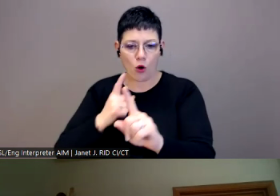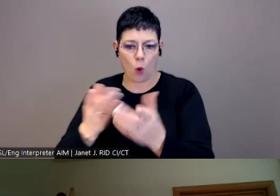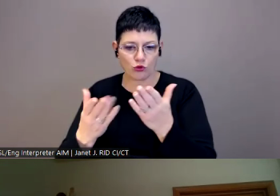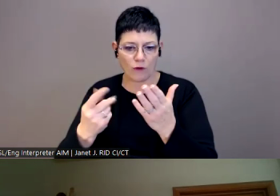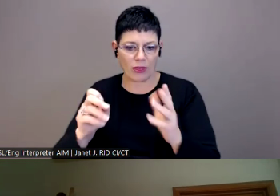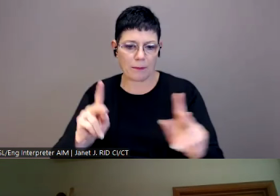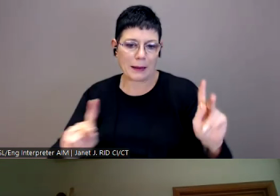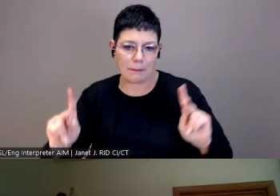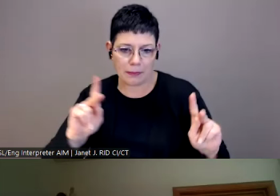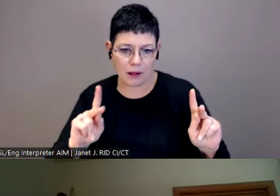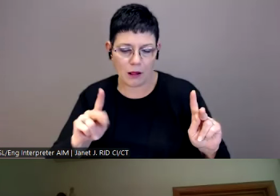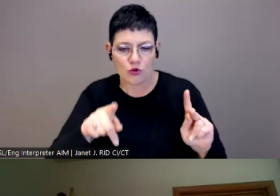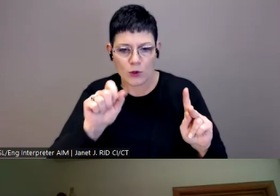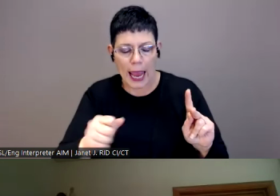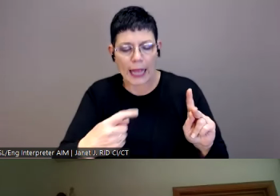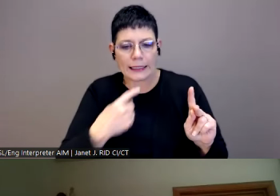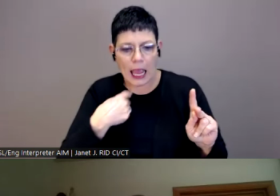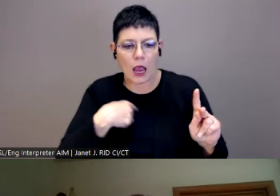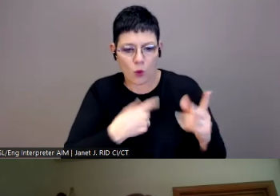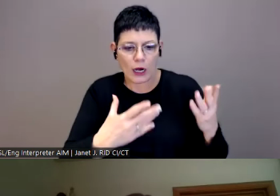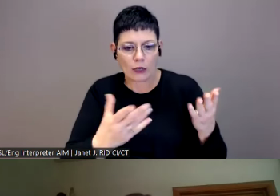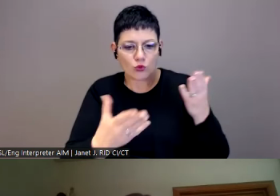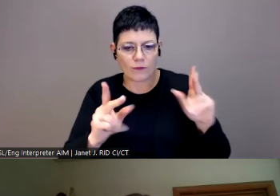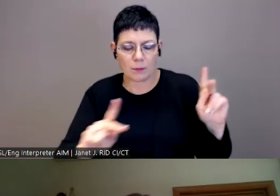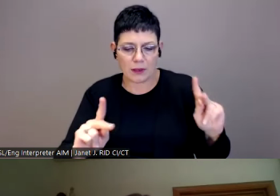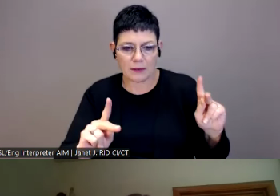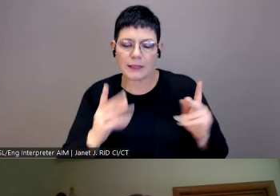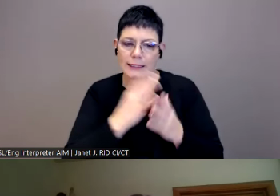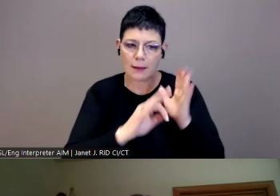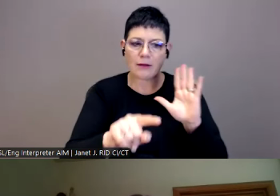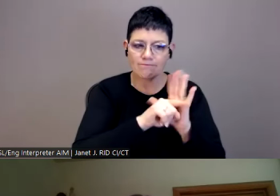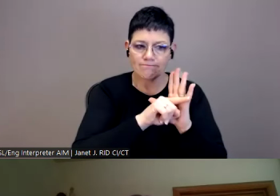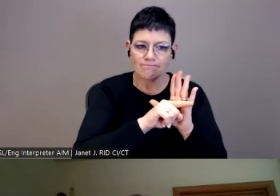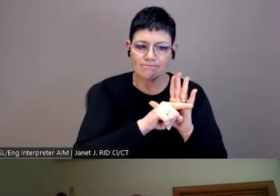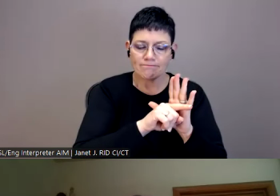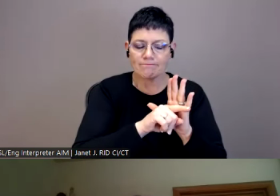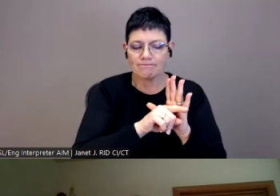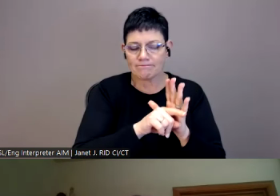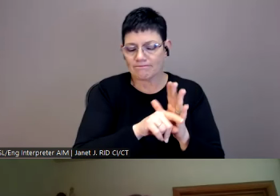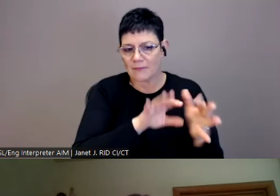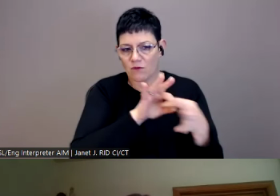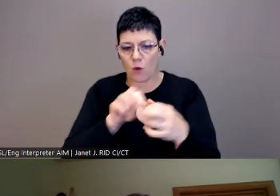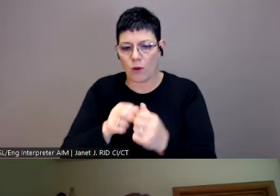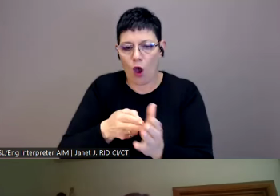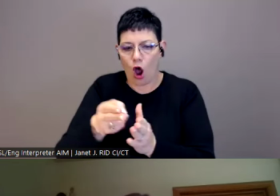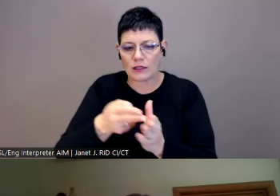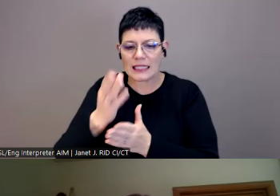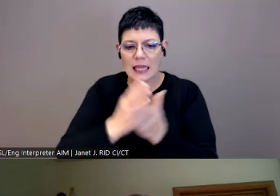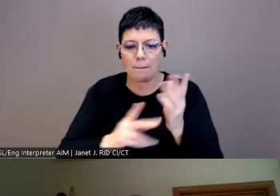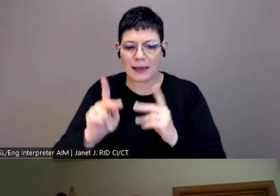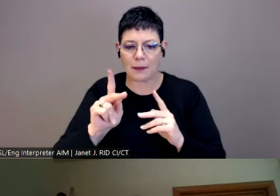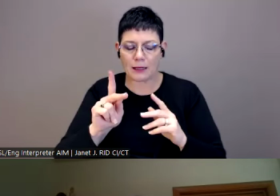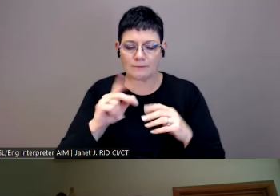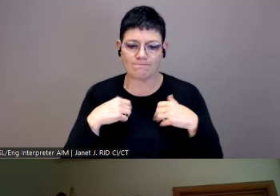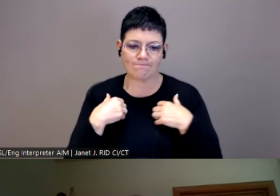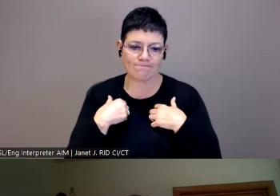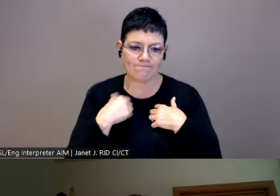you get to lean back. And so some of the pitfalls, and this goes to the authenticity, is some people shrink themselves because